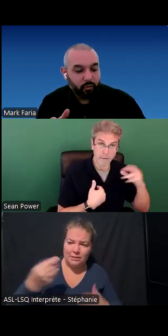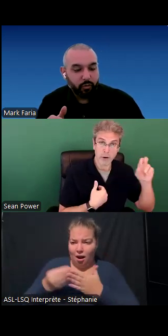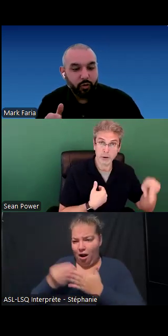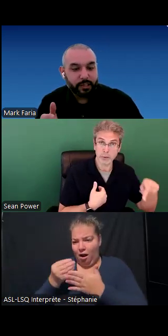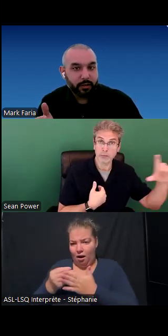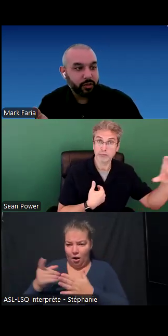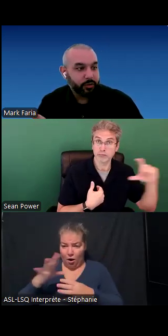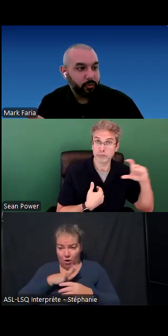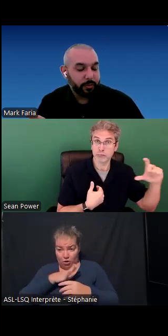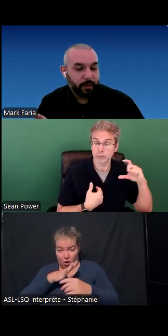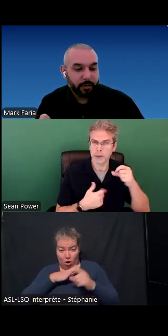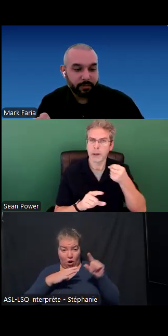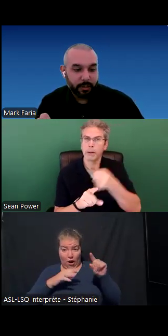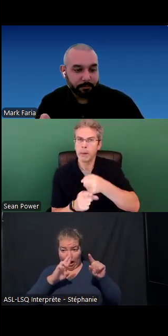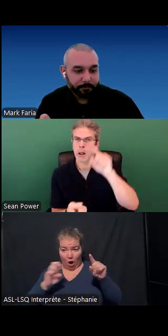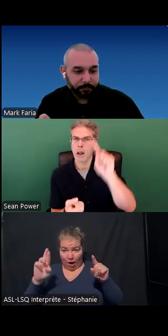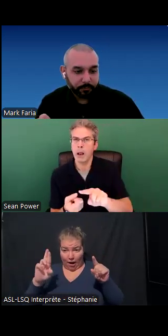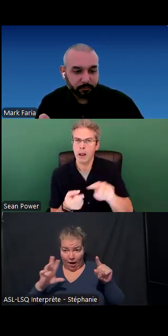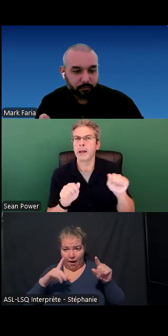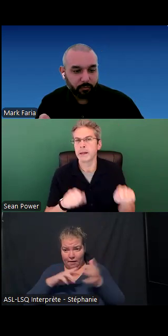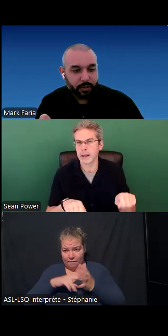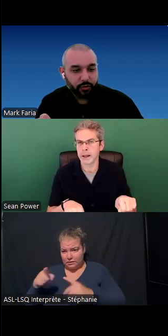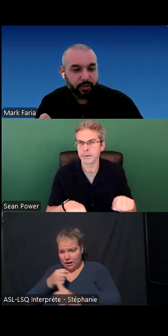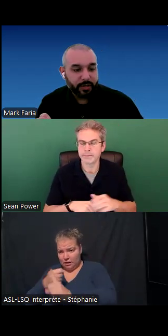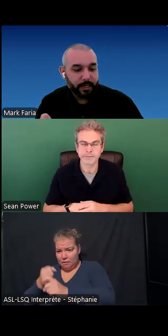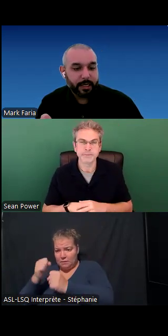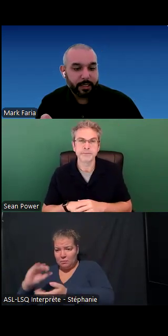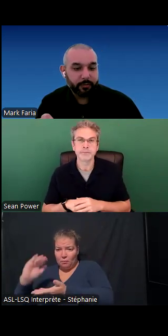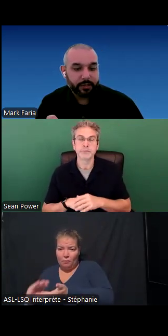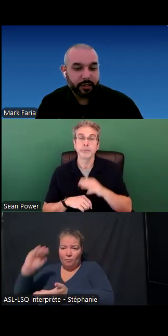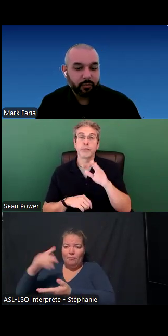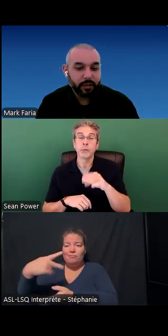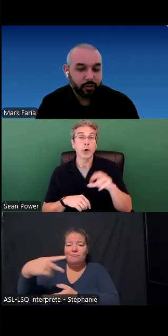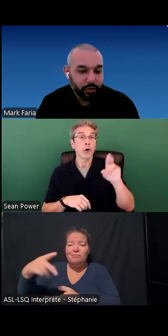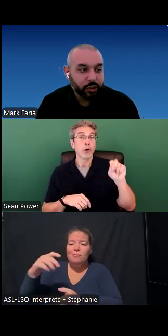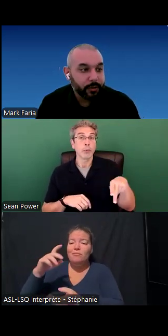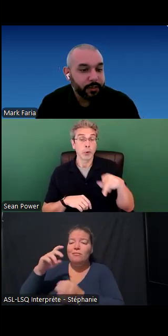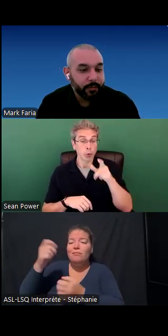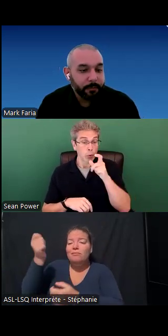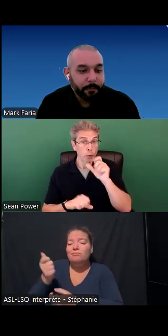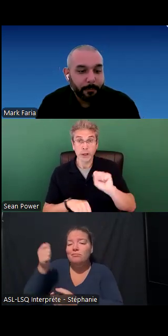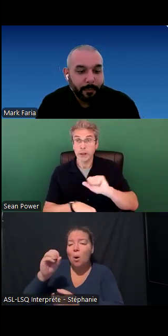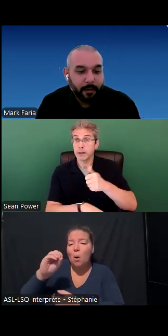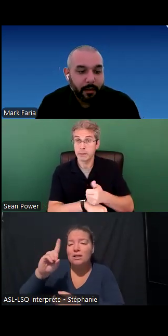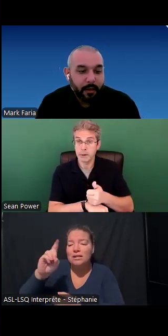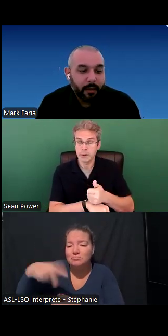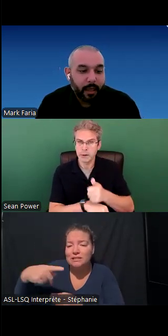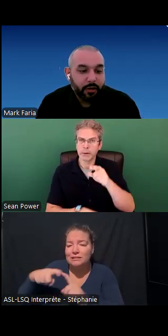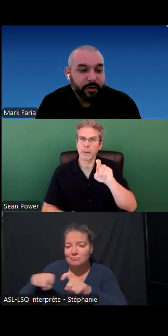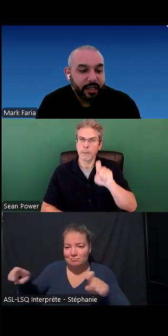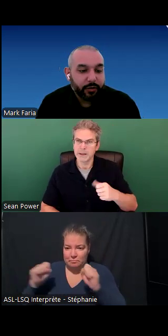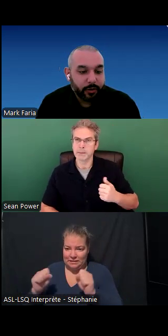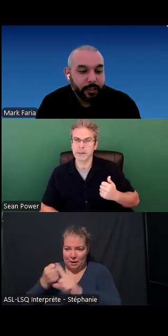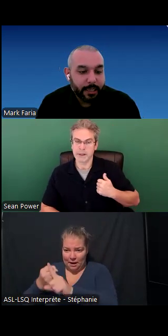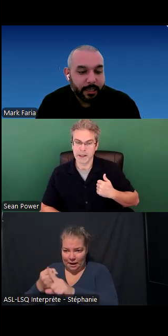So who is eligible to open up an RSP? So you must be a Canadian resident with a social insurance number, and